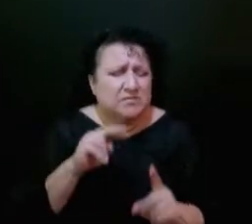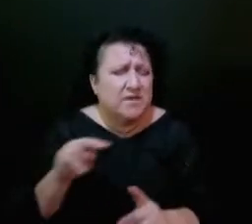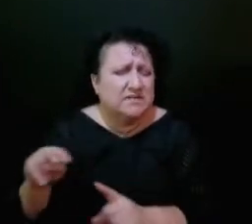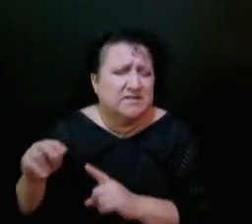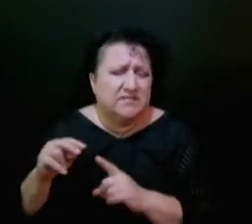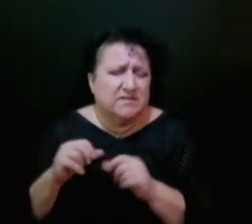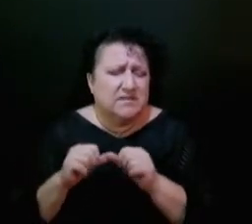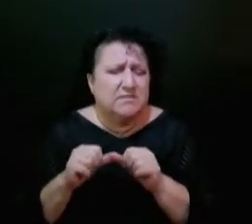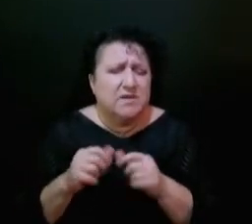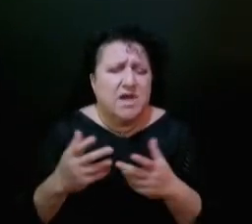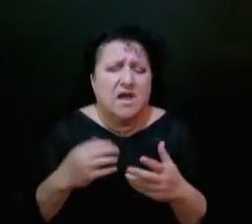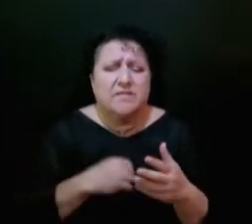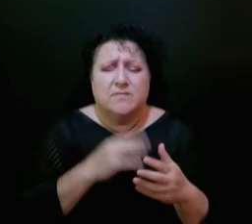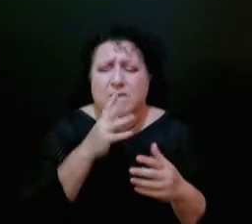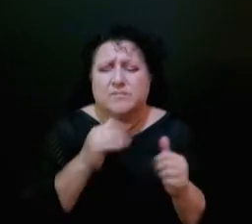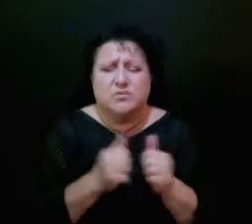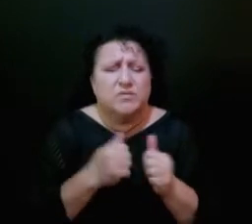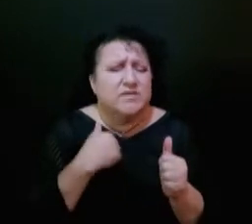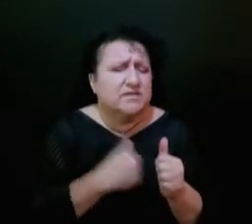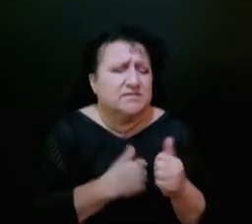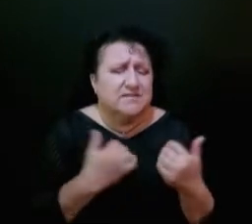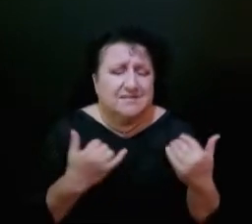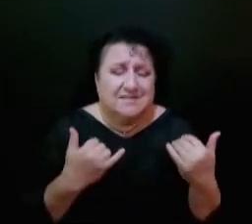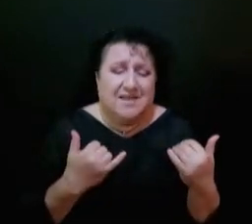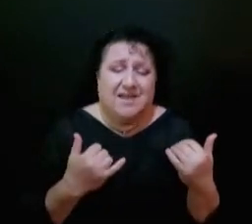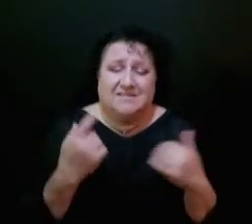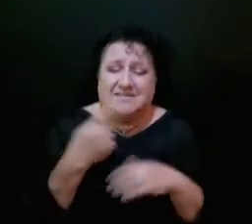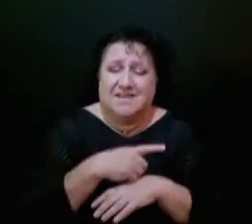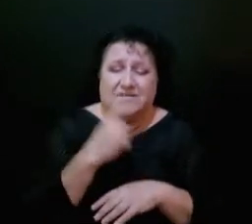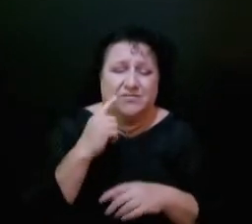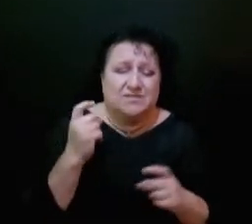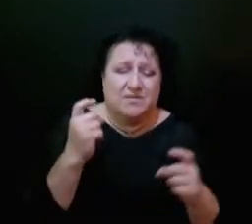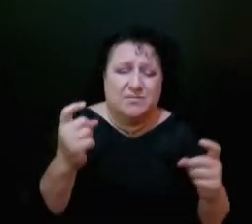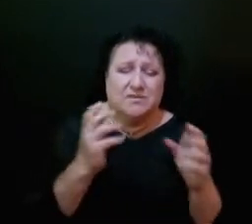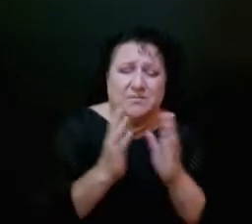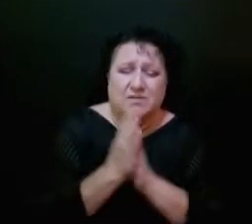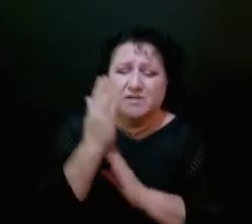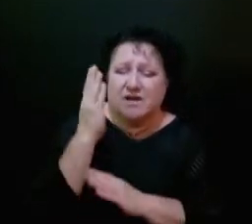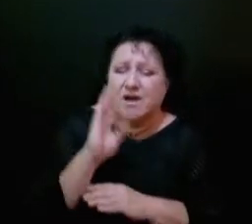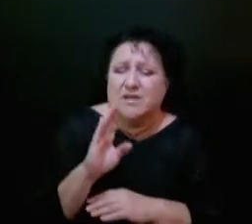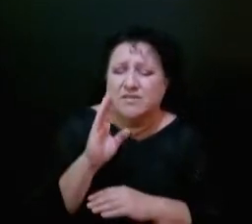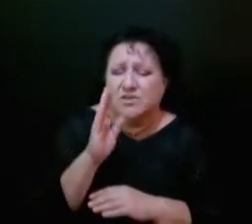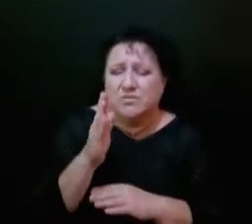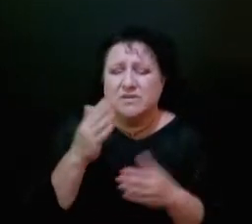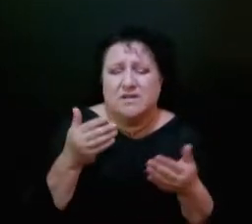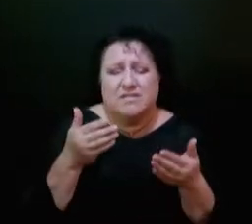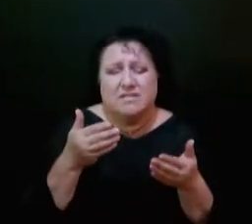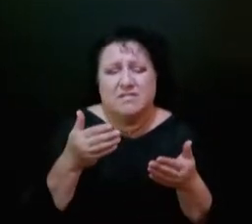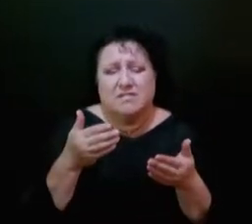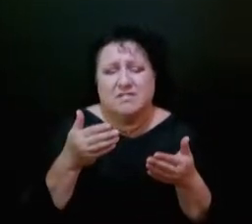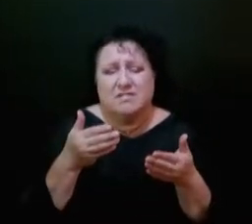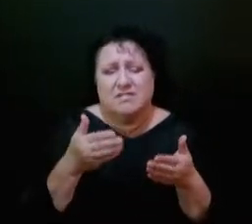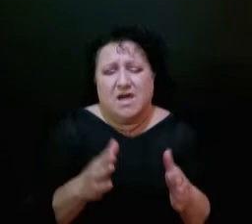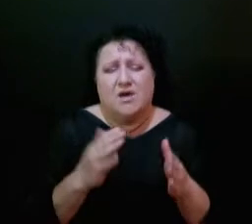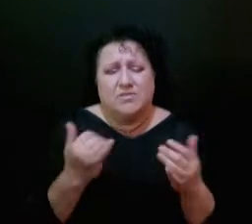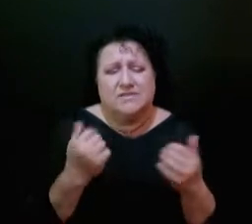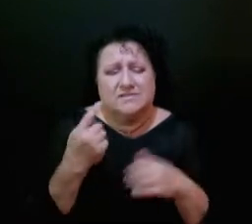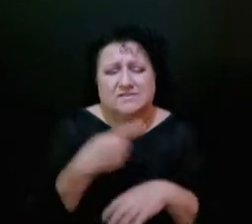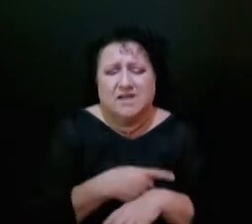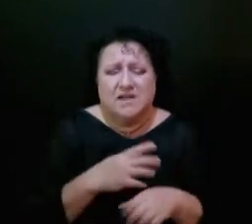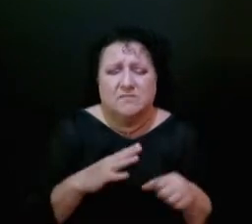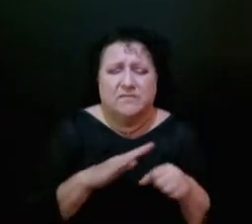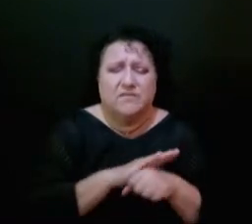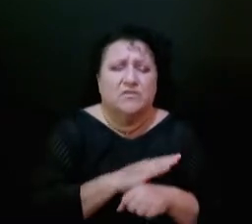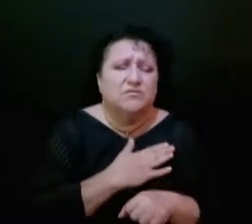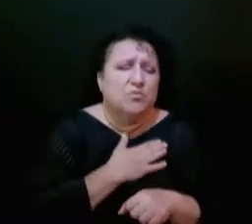today is a cause for celebration, I pray, God, that you would allow this day to be full of joy and